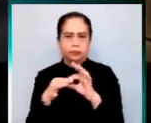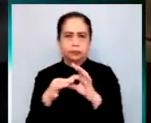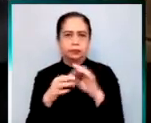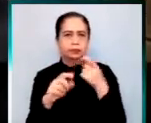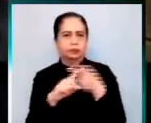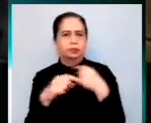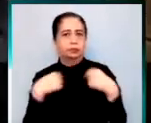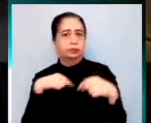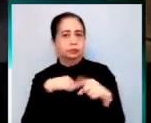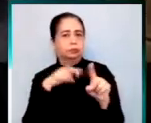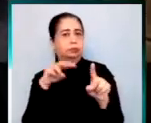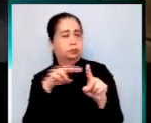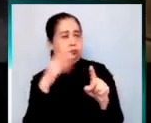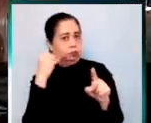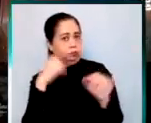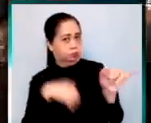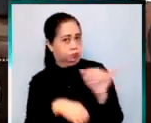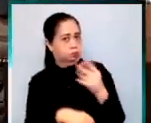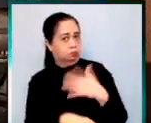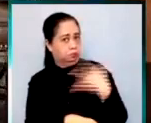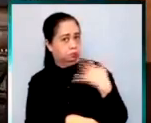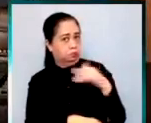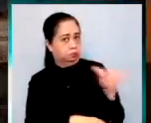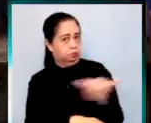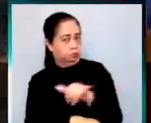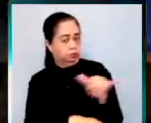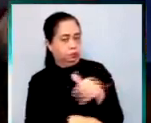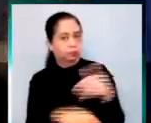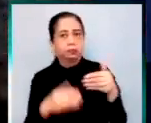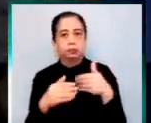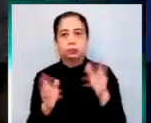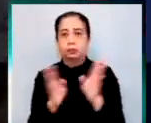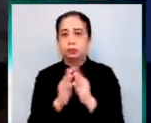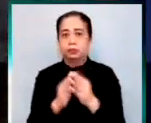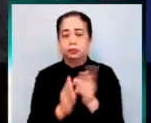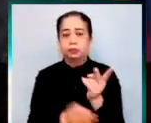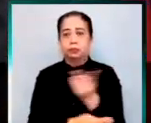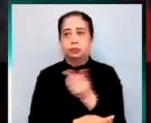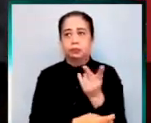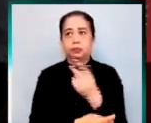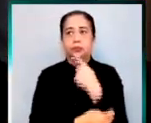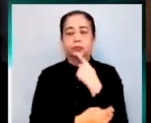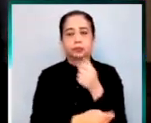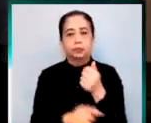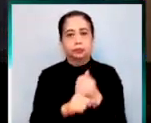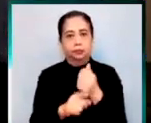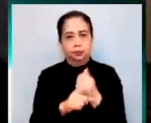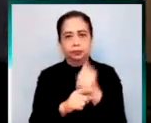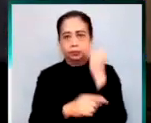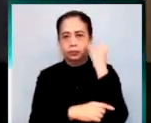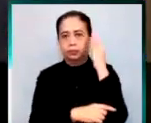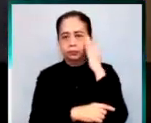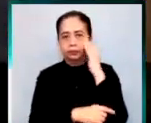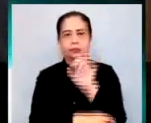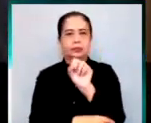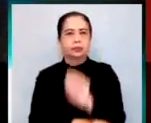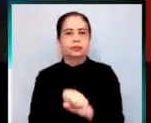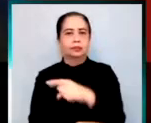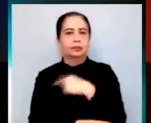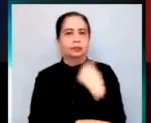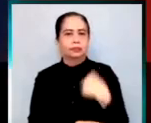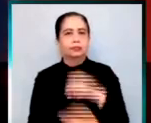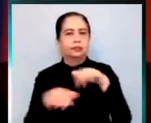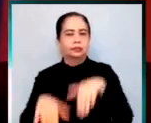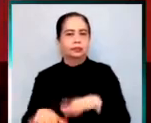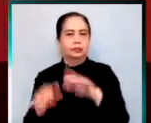I hope you feel the same way. Bago ang mismong pulong ng dalawa, sinabi mismo ni Biden na isang South China Sea sa mga pag-uusapan,